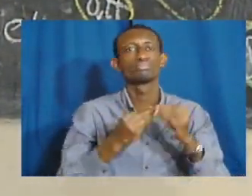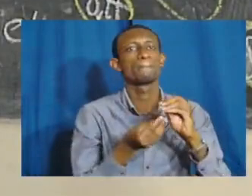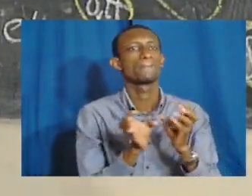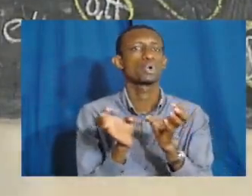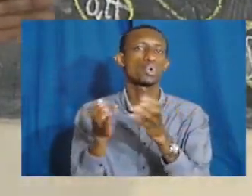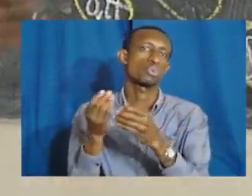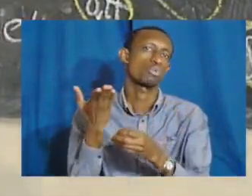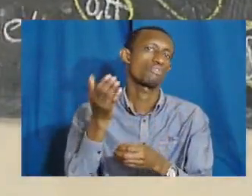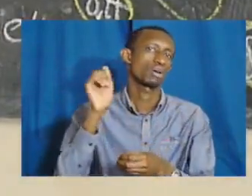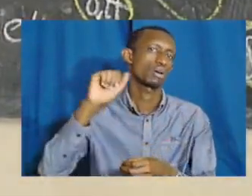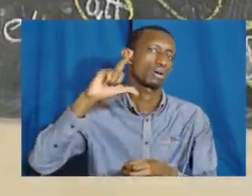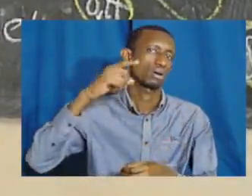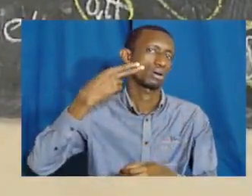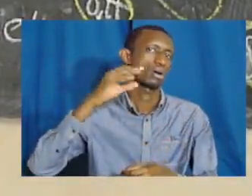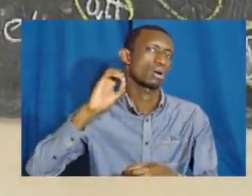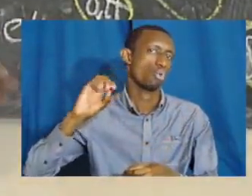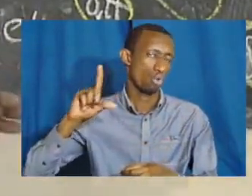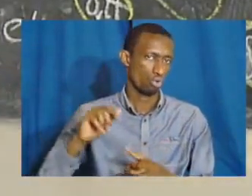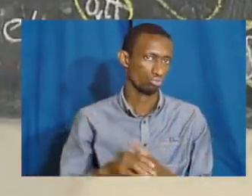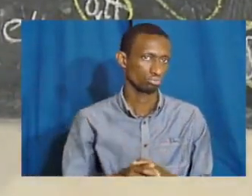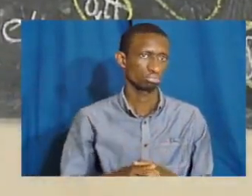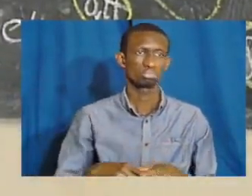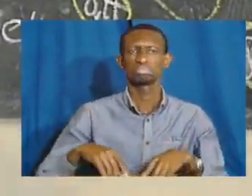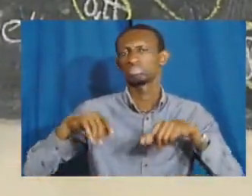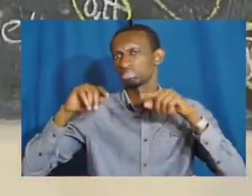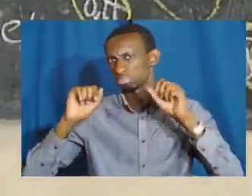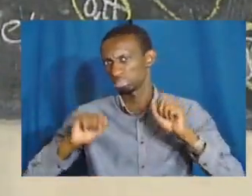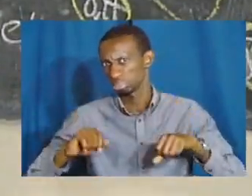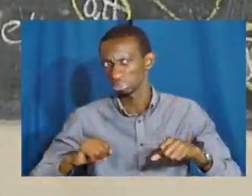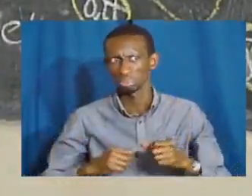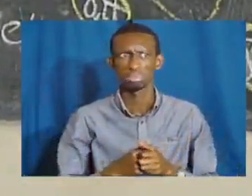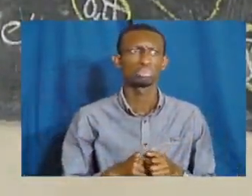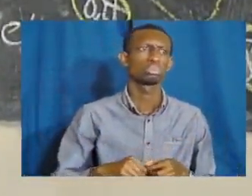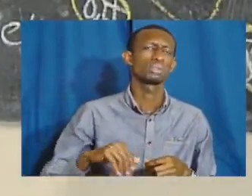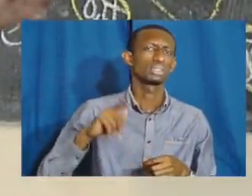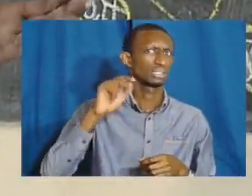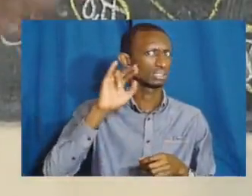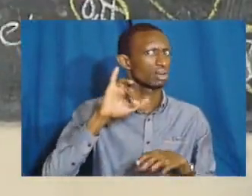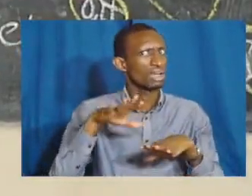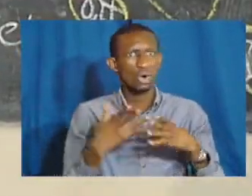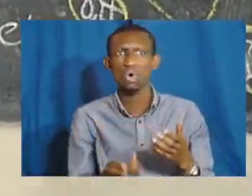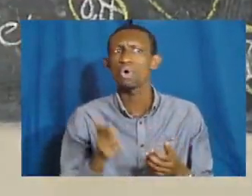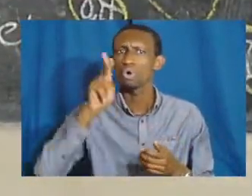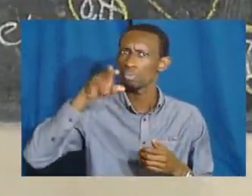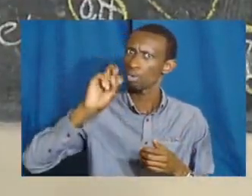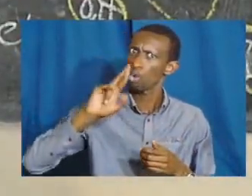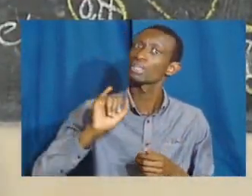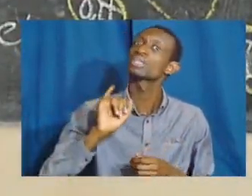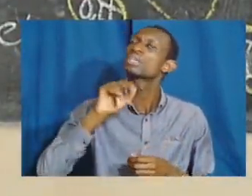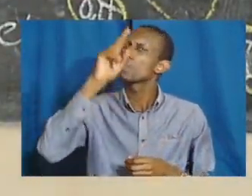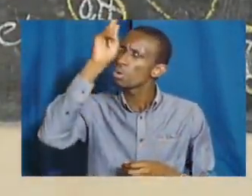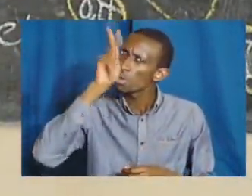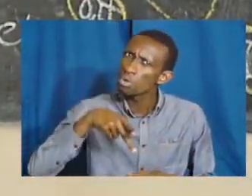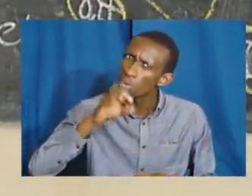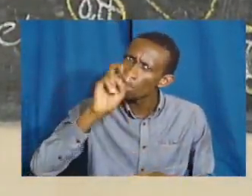these can be trihydric alcohol or pori. Pori means many. So that is what we are referring